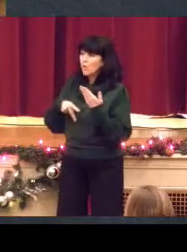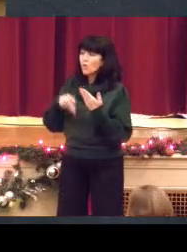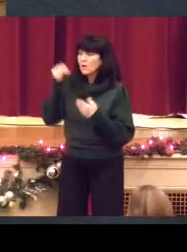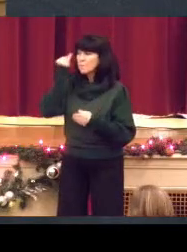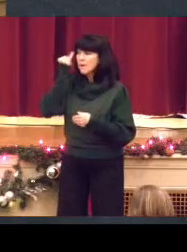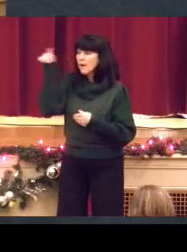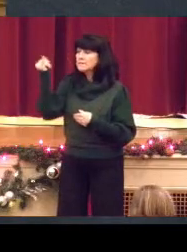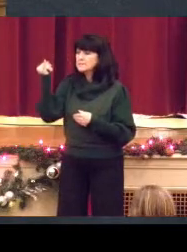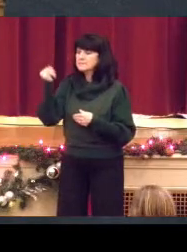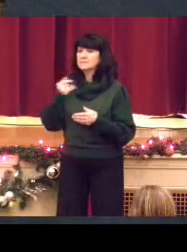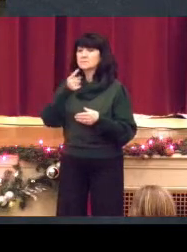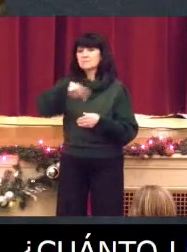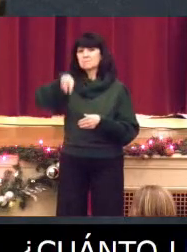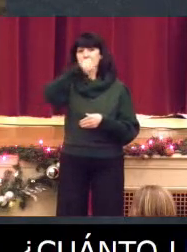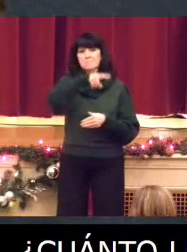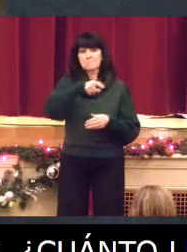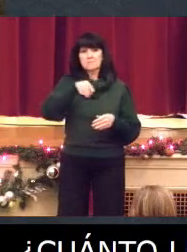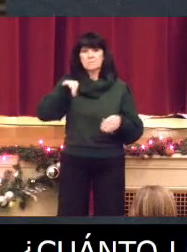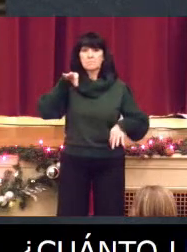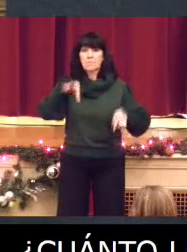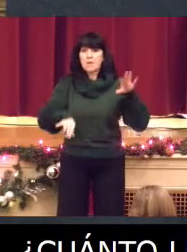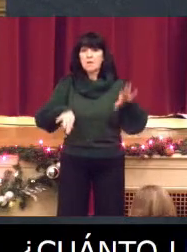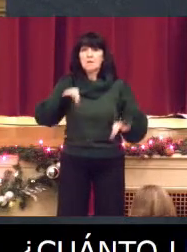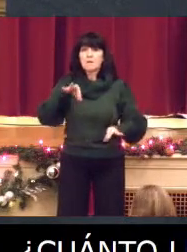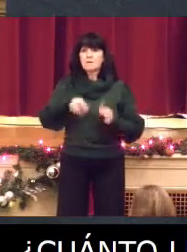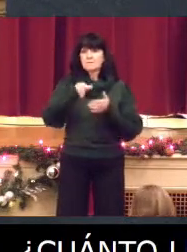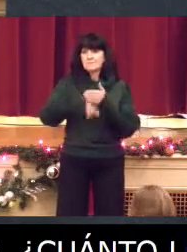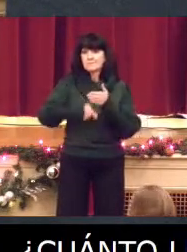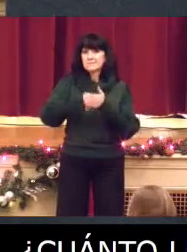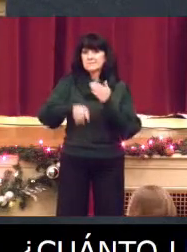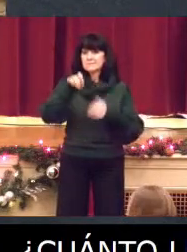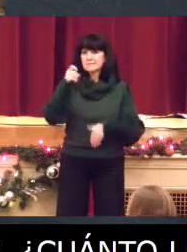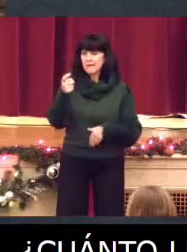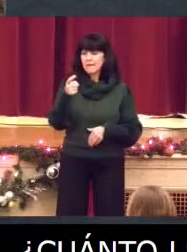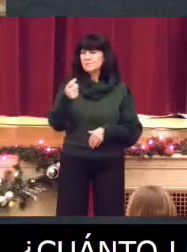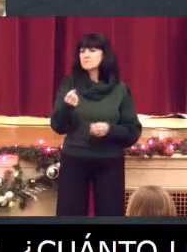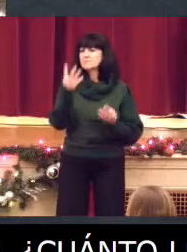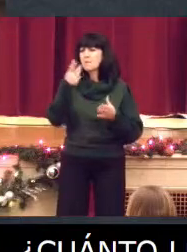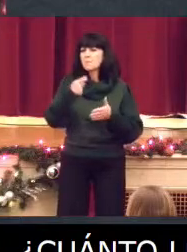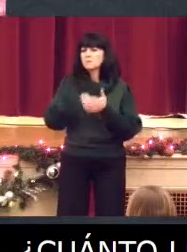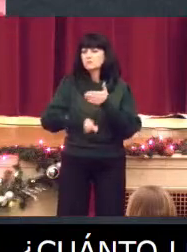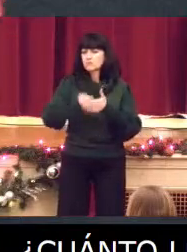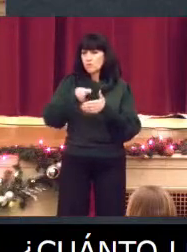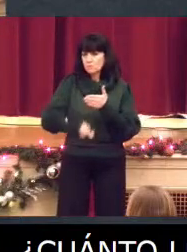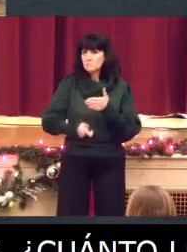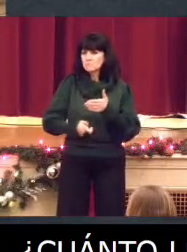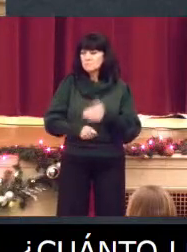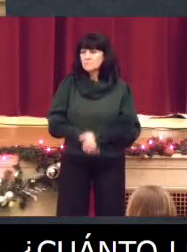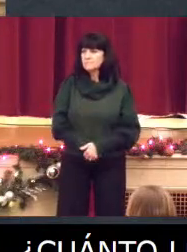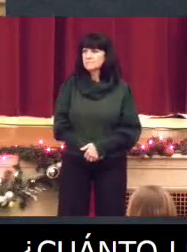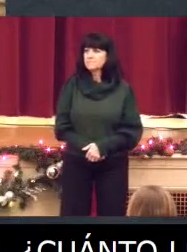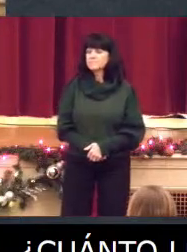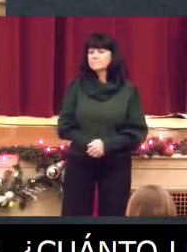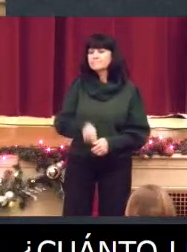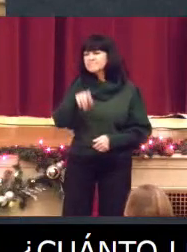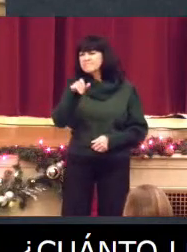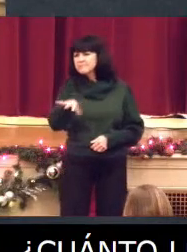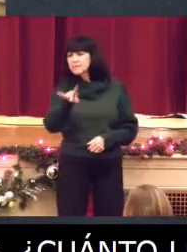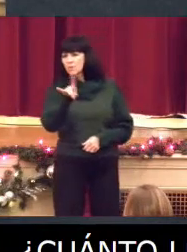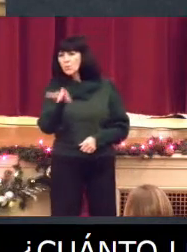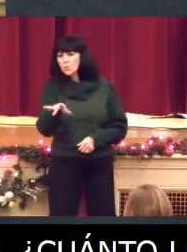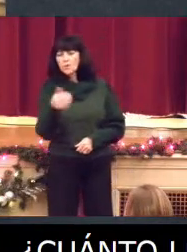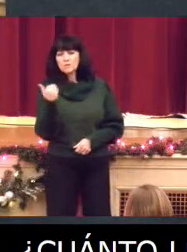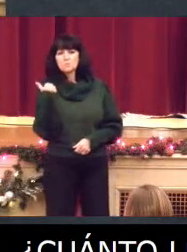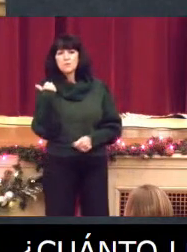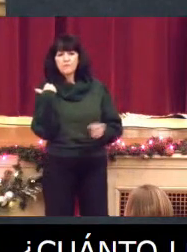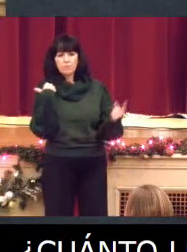Yeah, so we got that question before. I mean, I think the question we